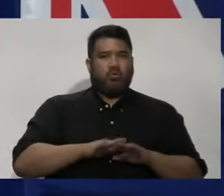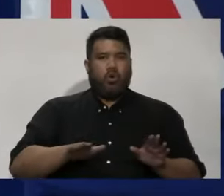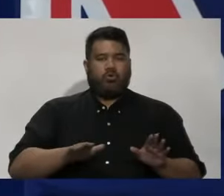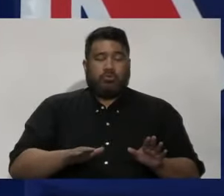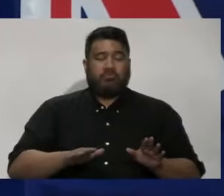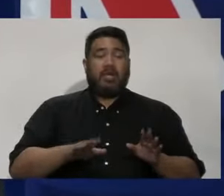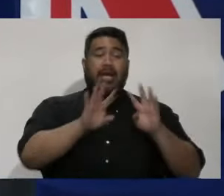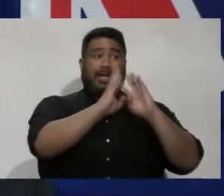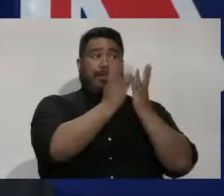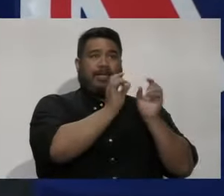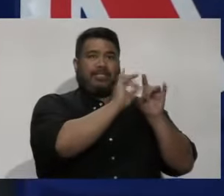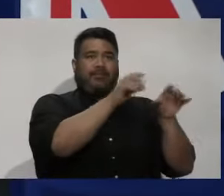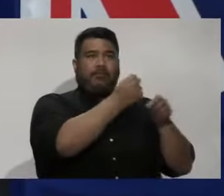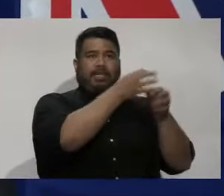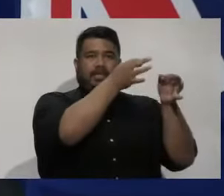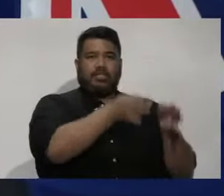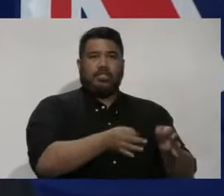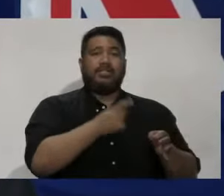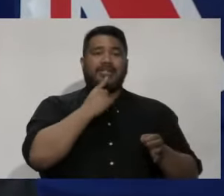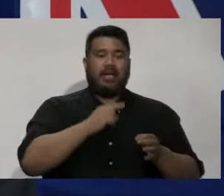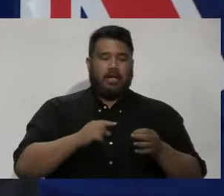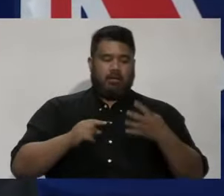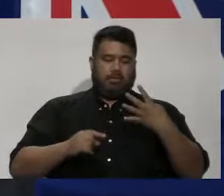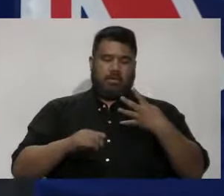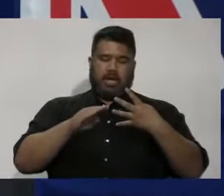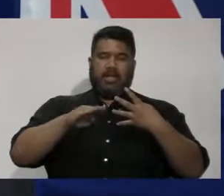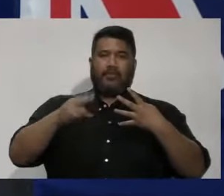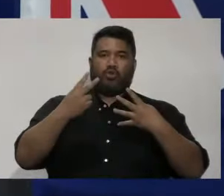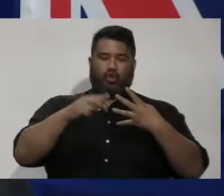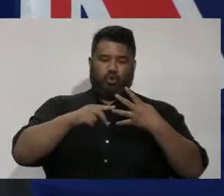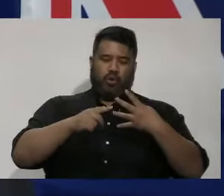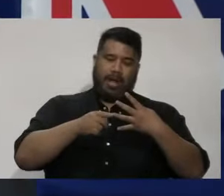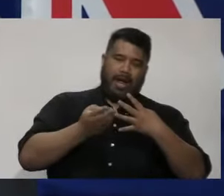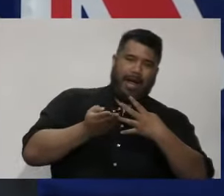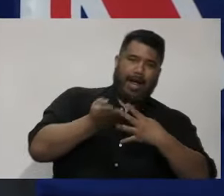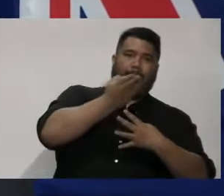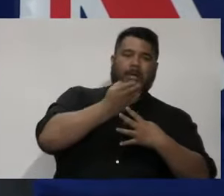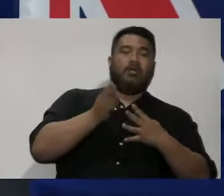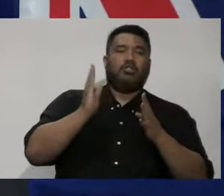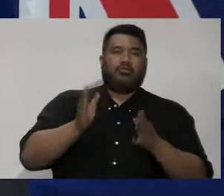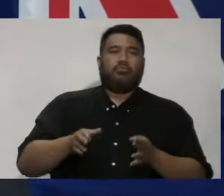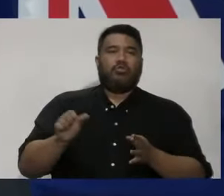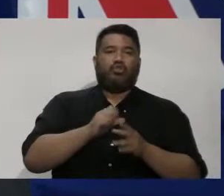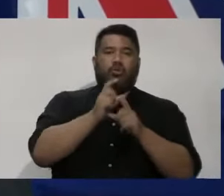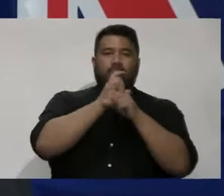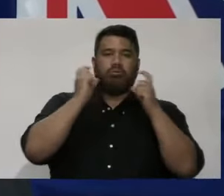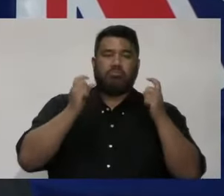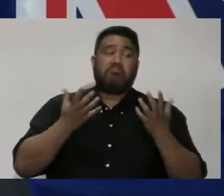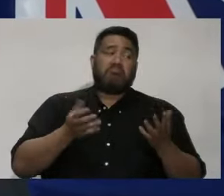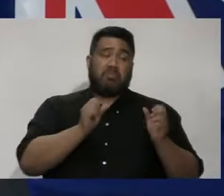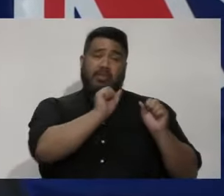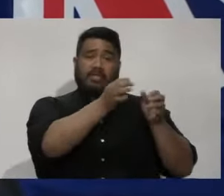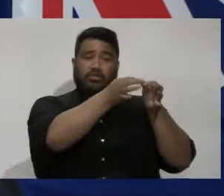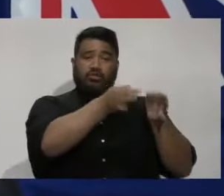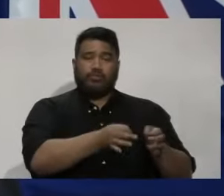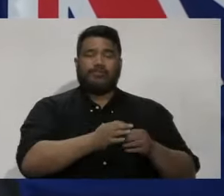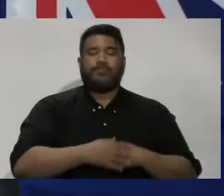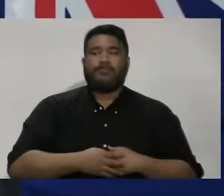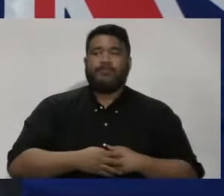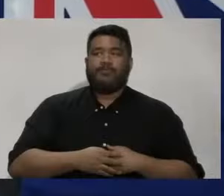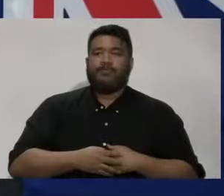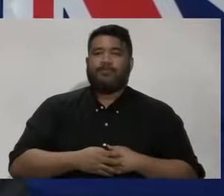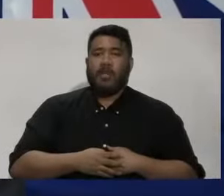with the mandating from level 2 and above. And I think, as I commented at 1 o'clock, one of the things we're trying to do is use all the tools